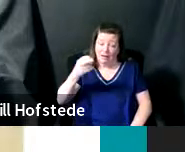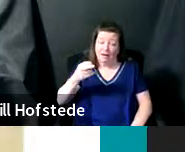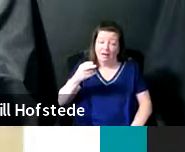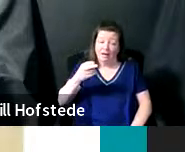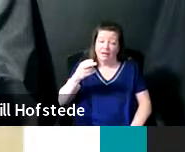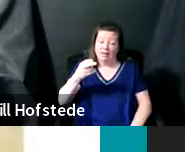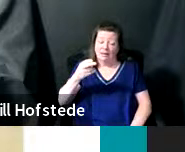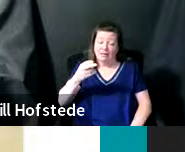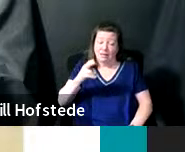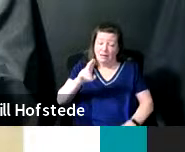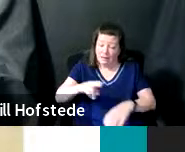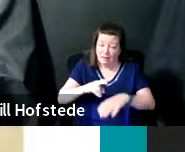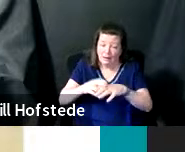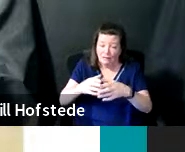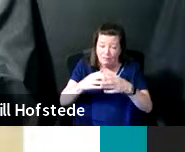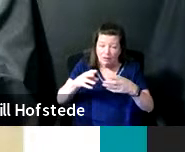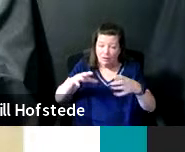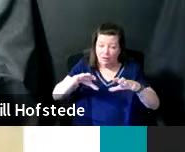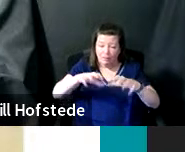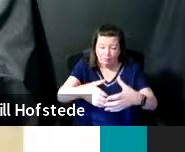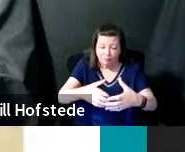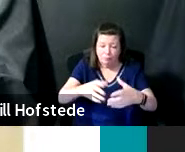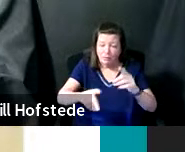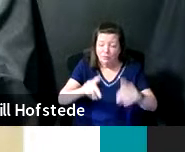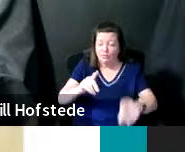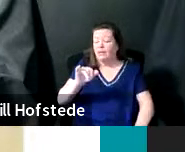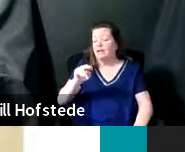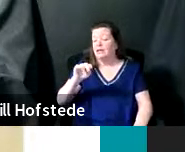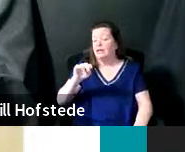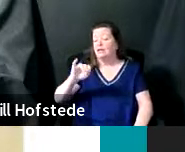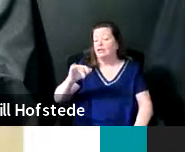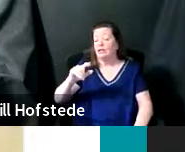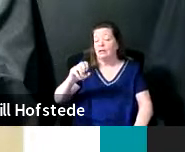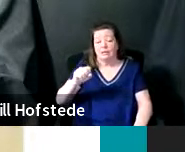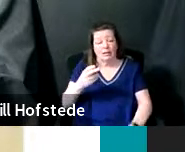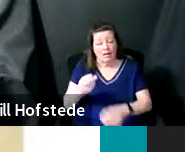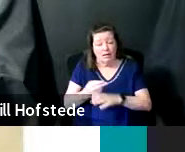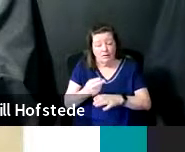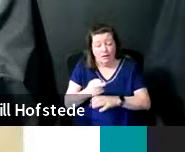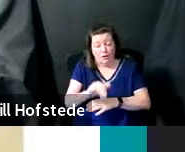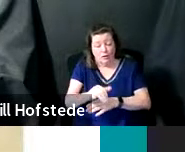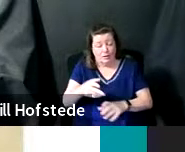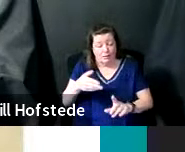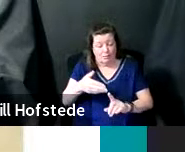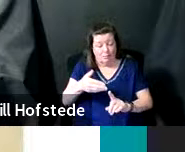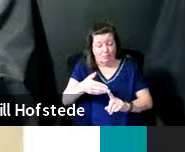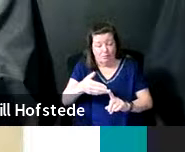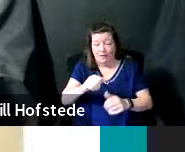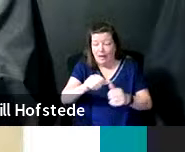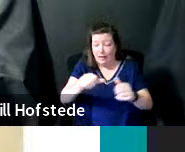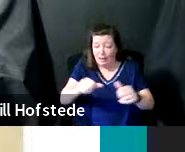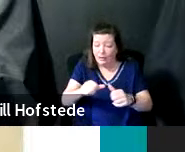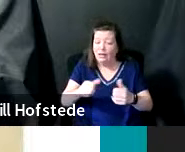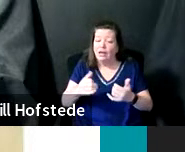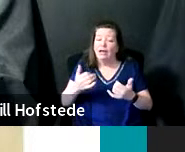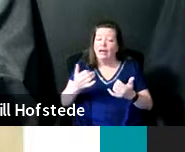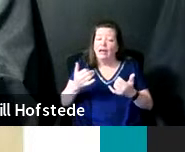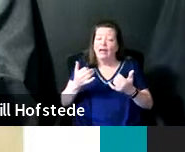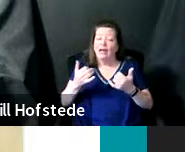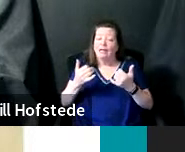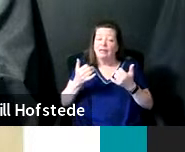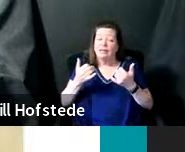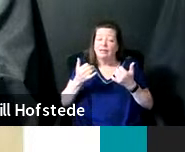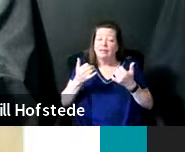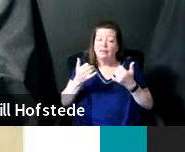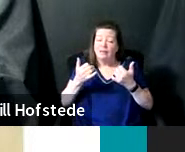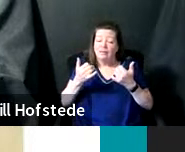populations. The indigenous people used this area, and more specifically, the now occupied, which is now